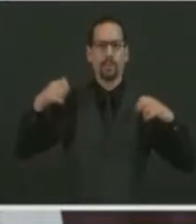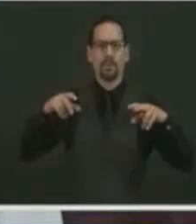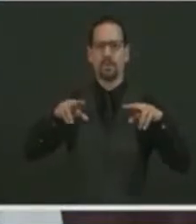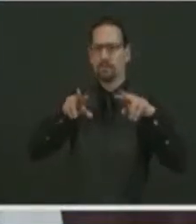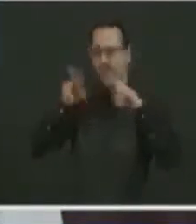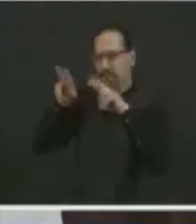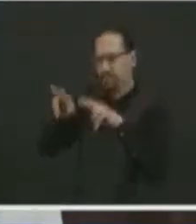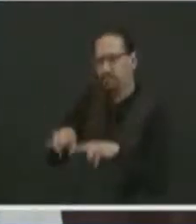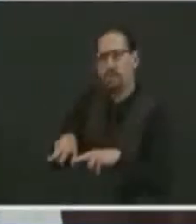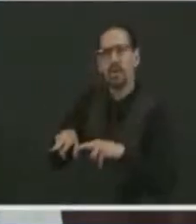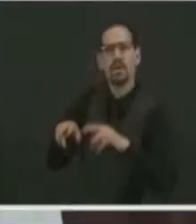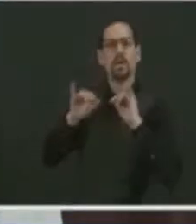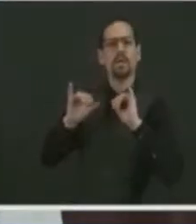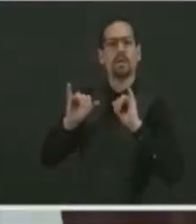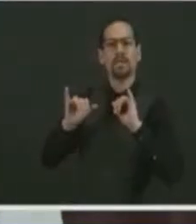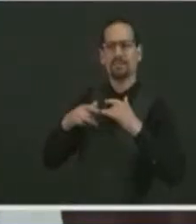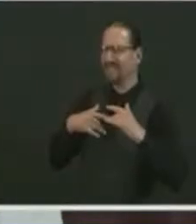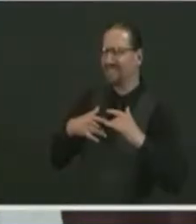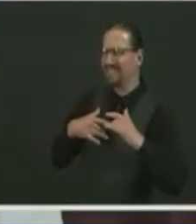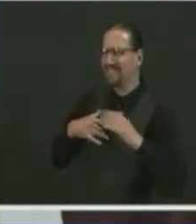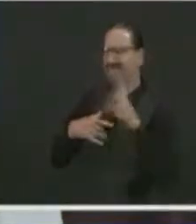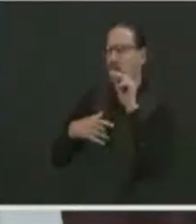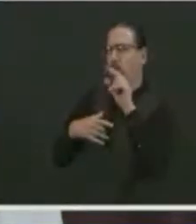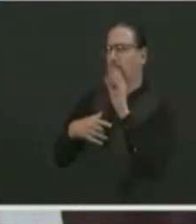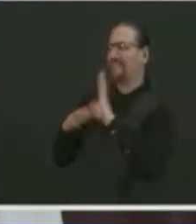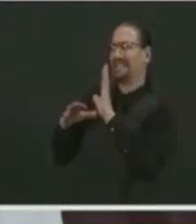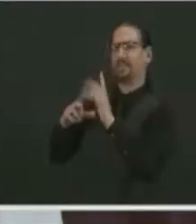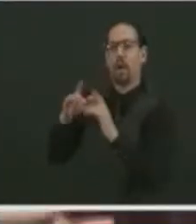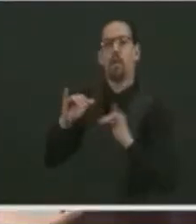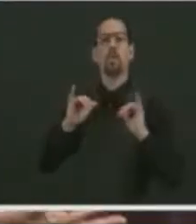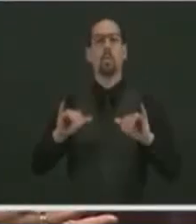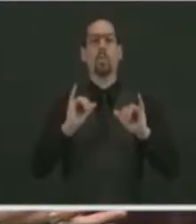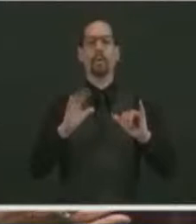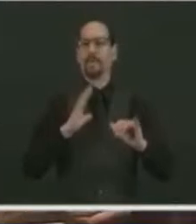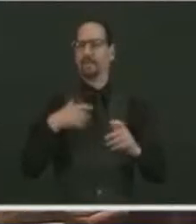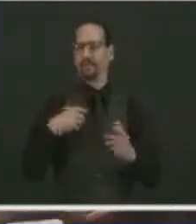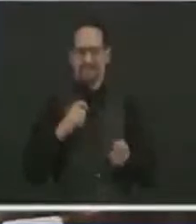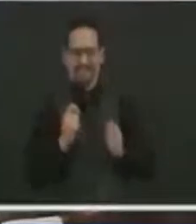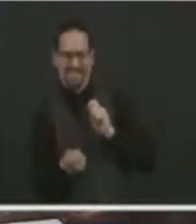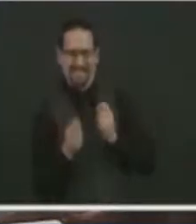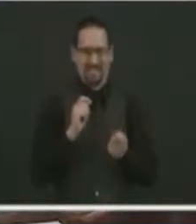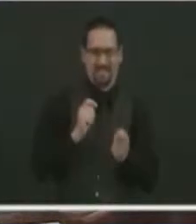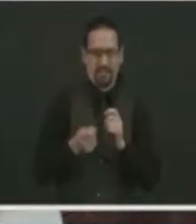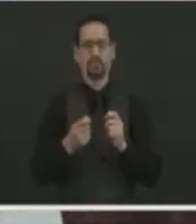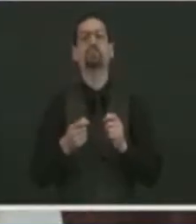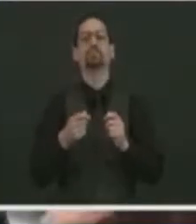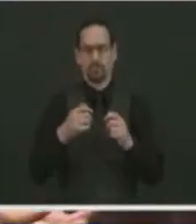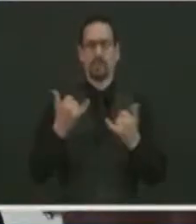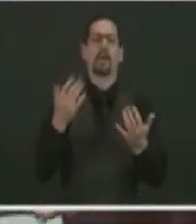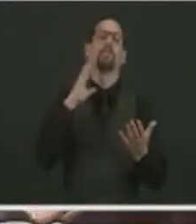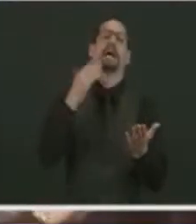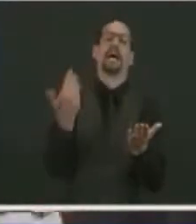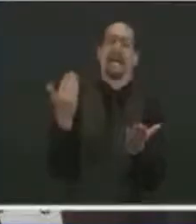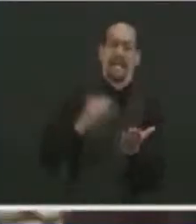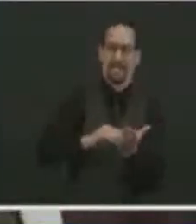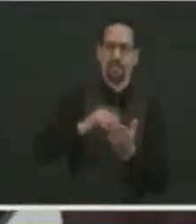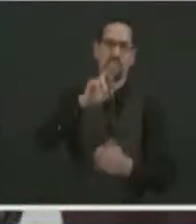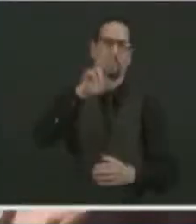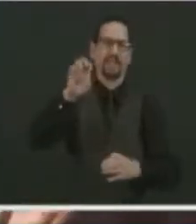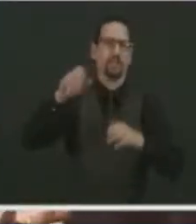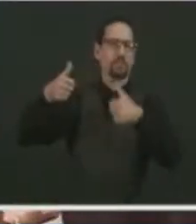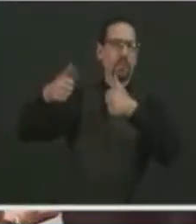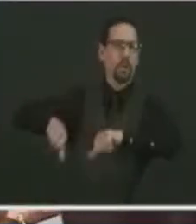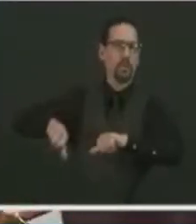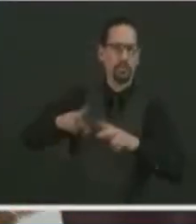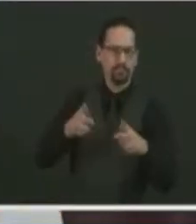everybody, if you want to go take a look. So what's it going to look like? You might be saying, I'm dying to go back to the gym.